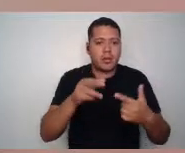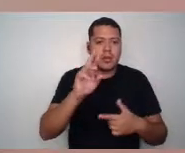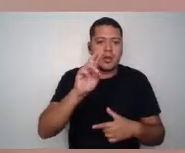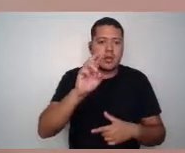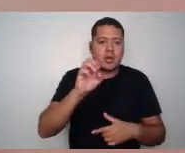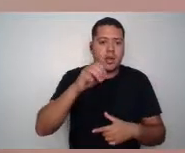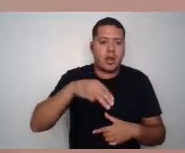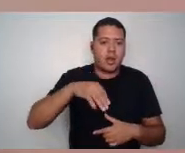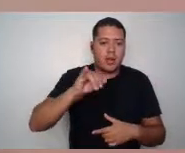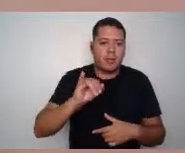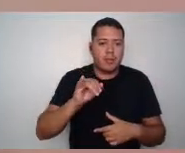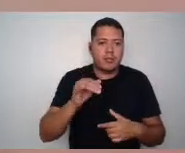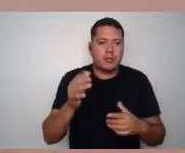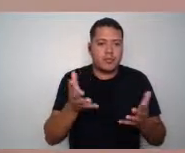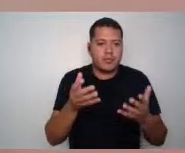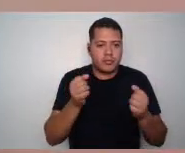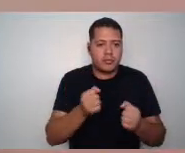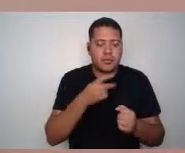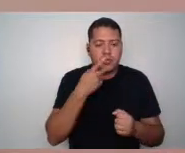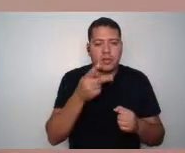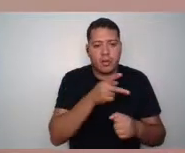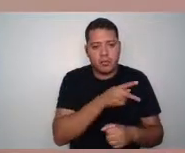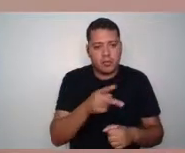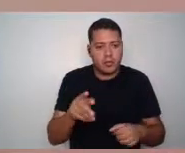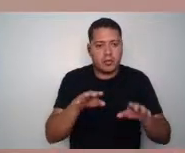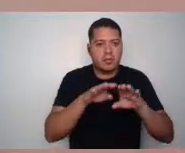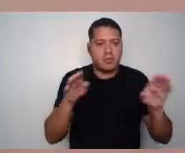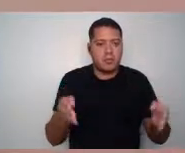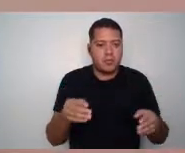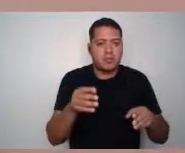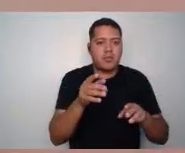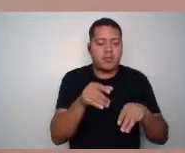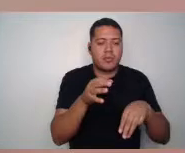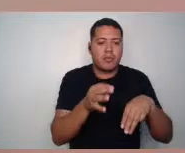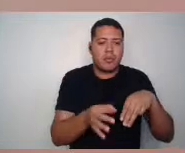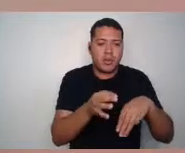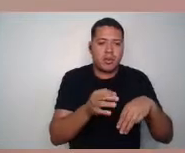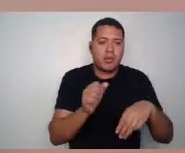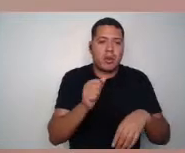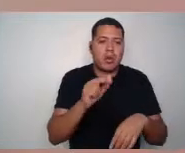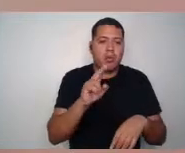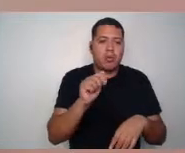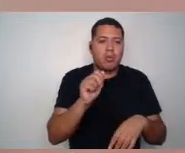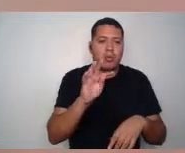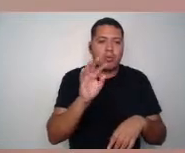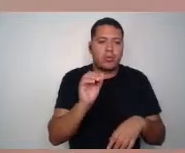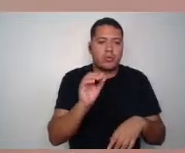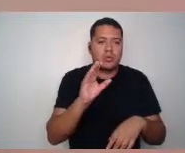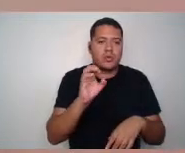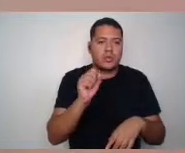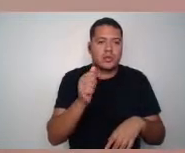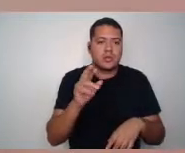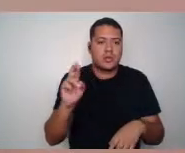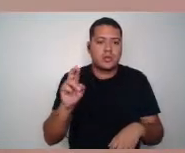HEMI. Now I'll pass the floor back to the president of the panel, Justice Augusto César.